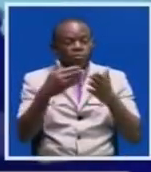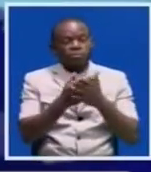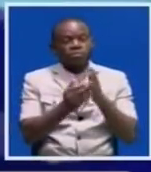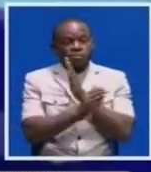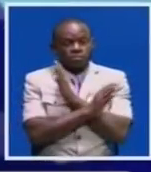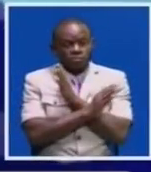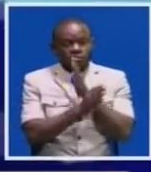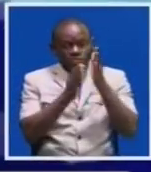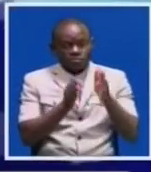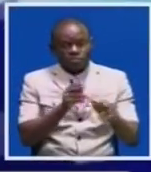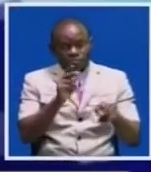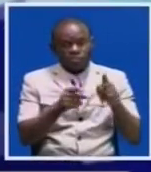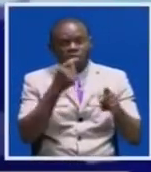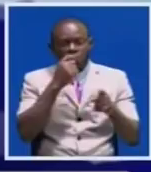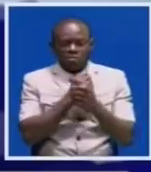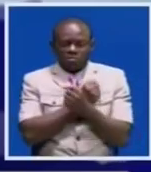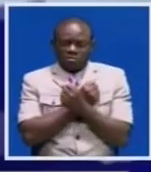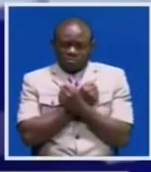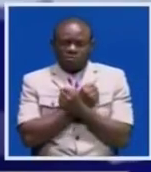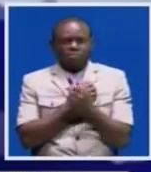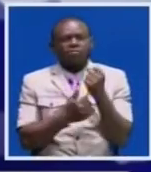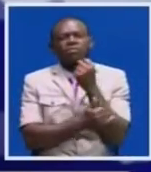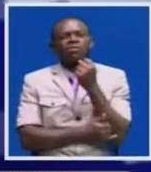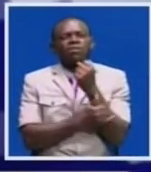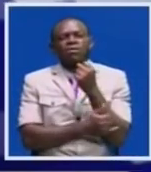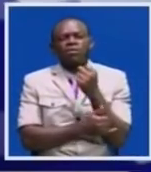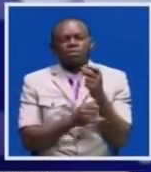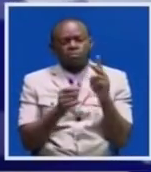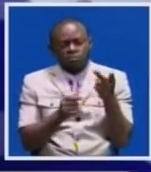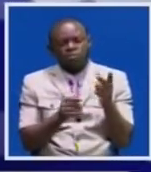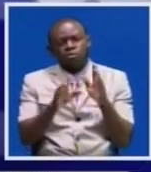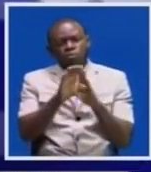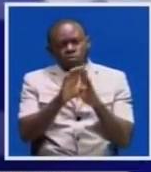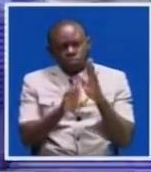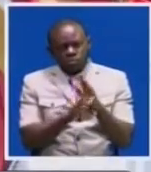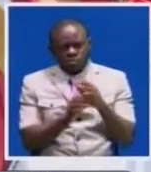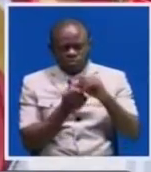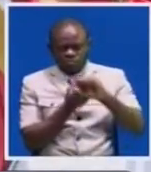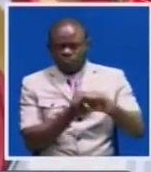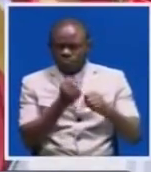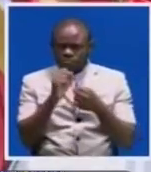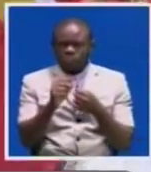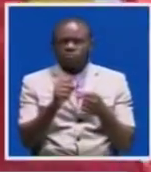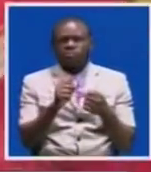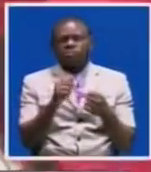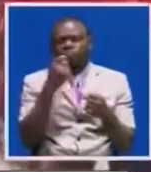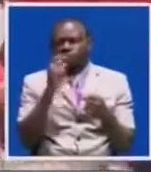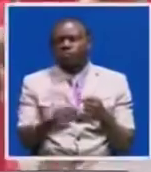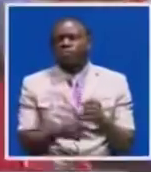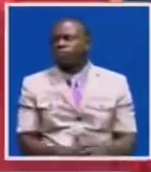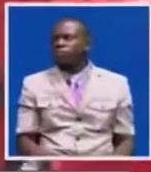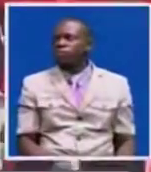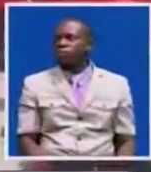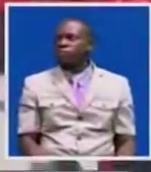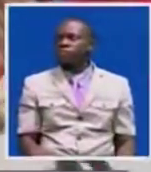patriotic, loyal and committed to protecting and defending the Constitution. Here's a report. Our freedom,